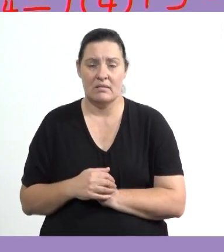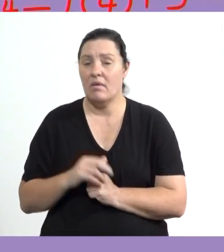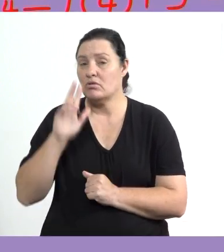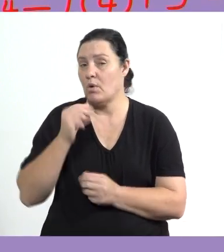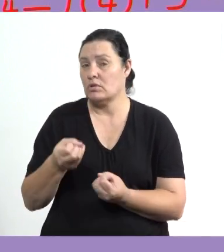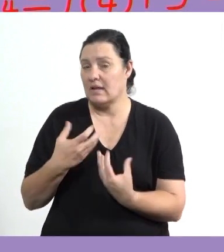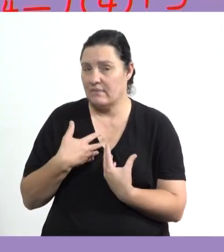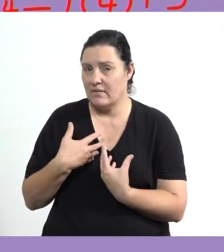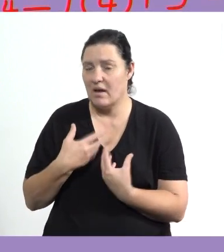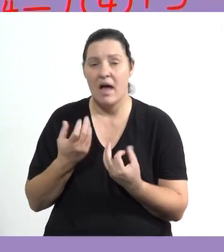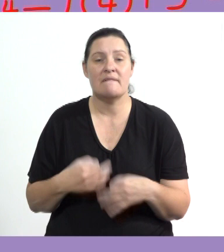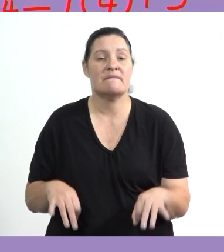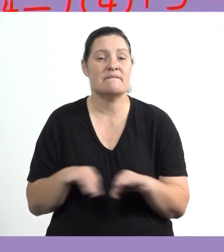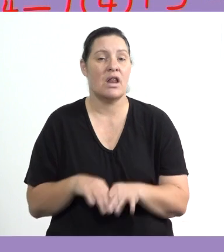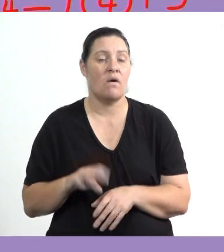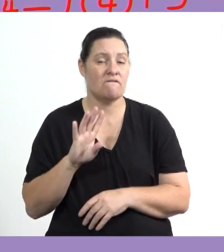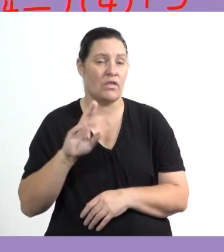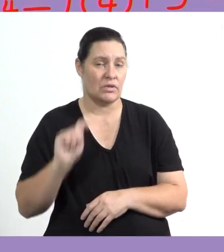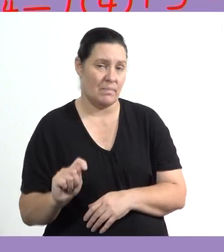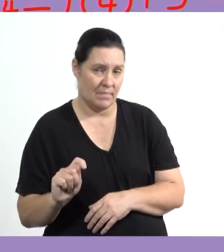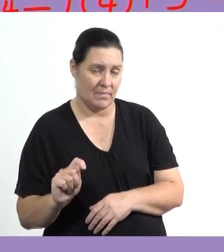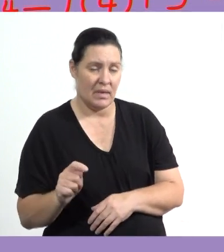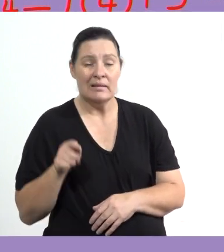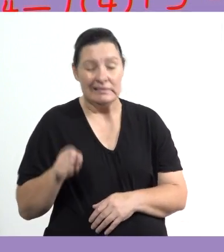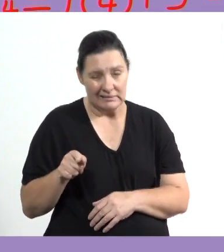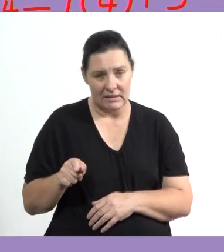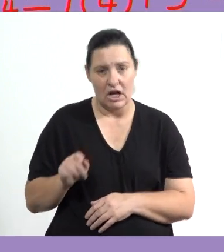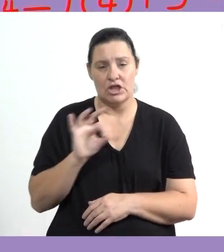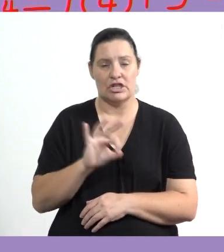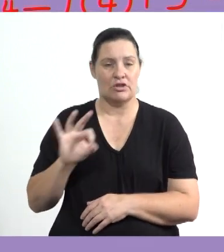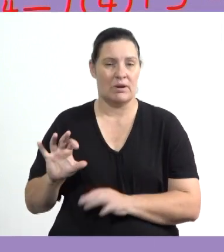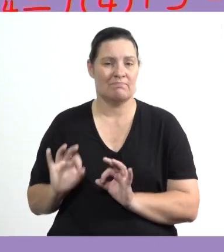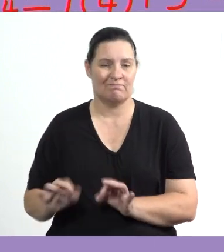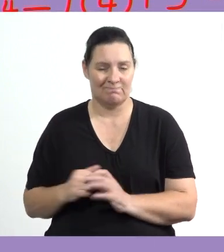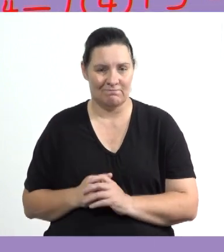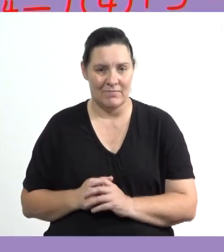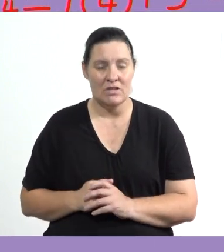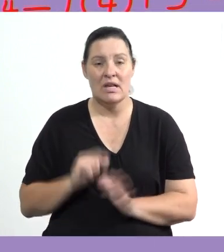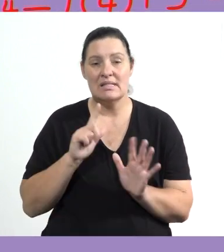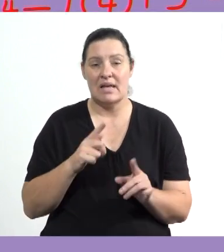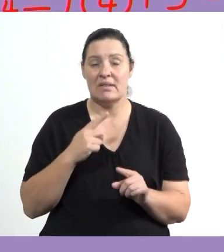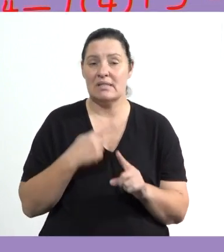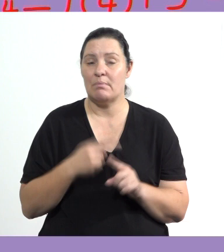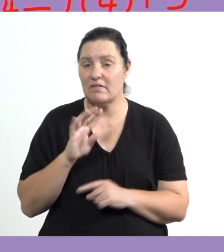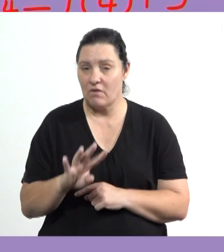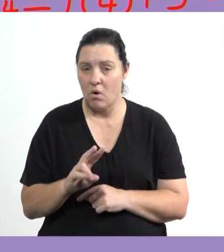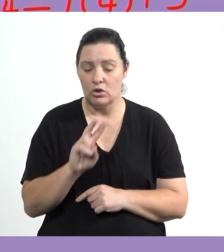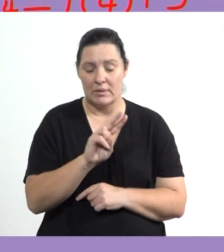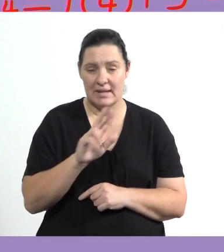is supposed to give me the value of the fourth term. And in this case, that is 33. So what is 7 multiplied by